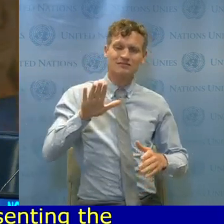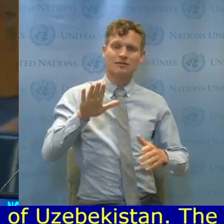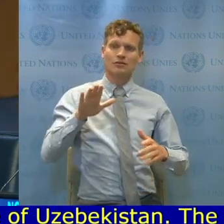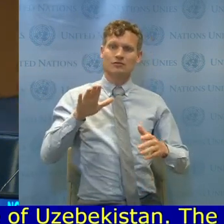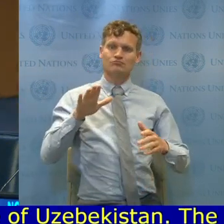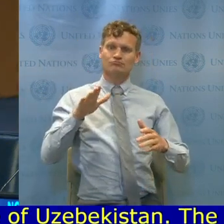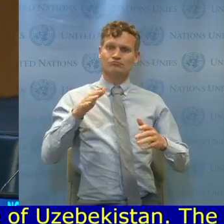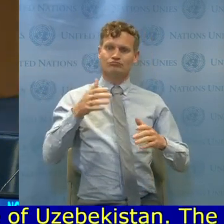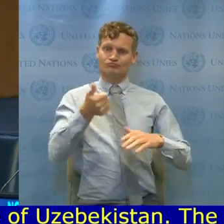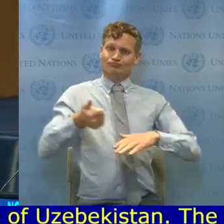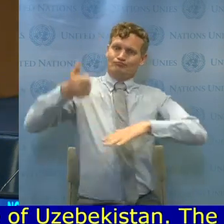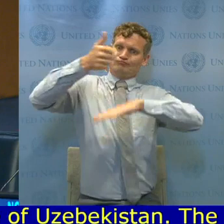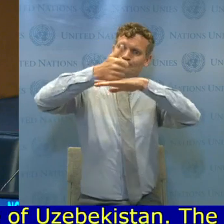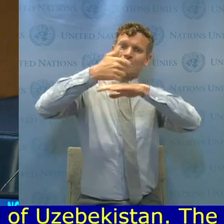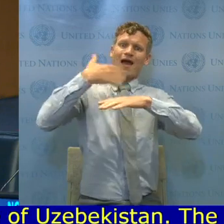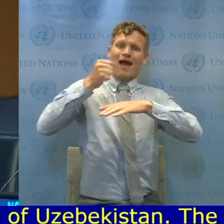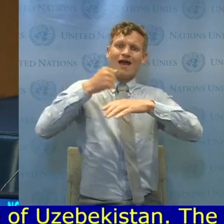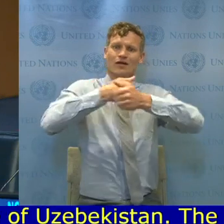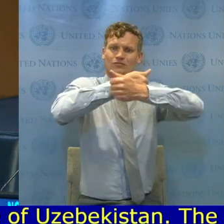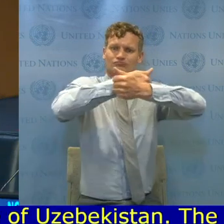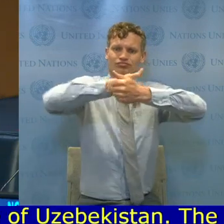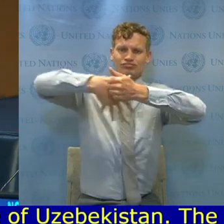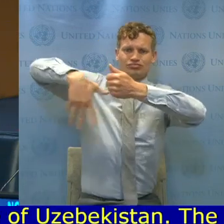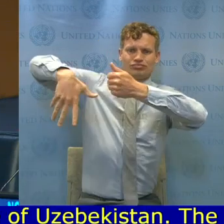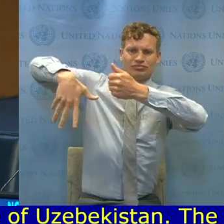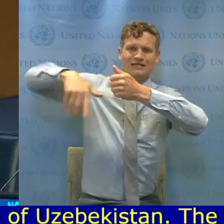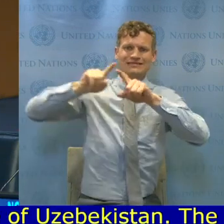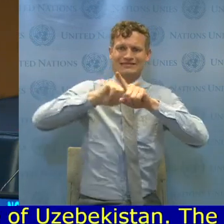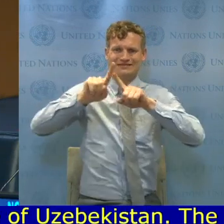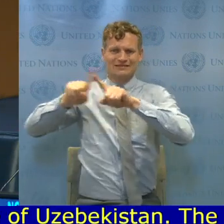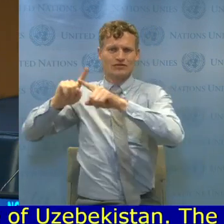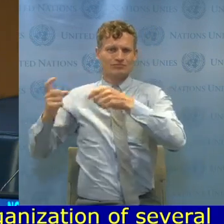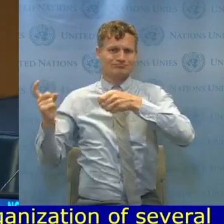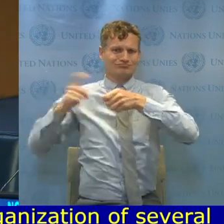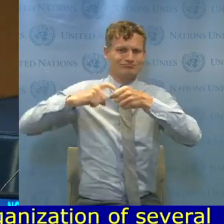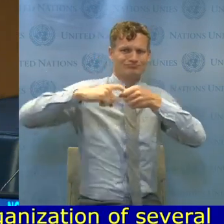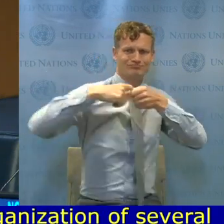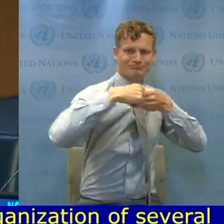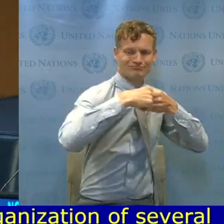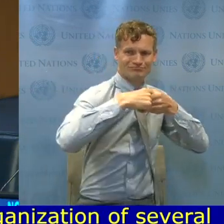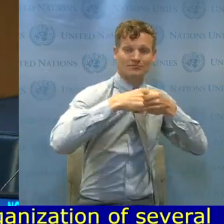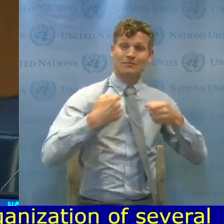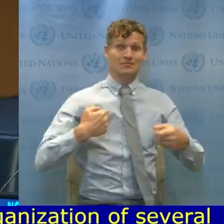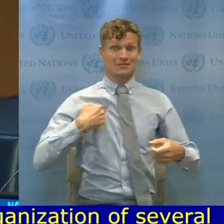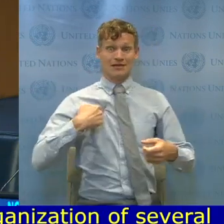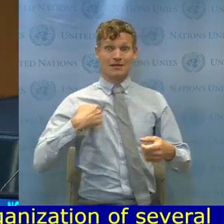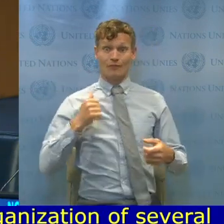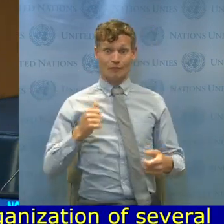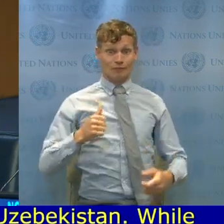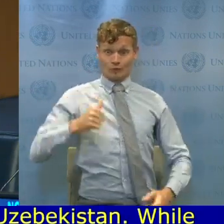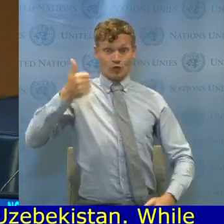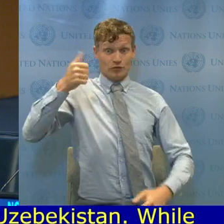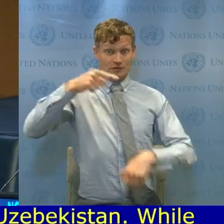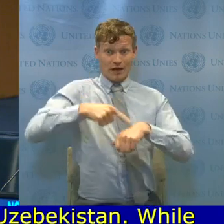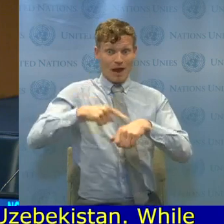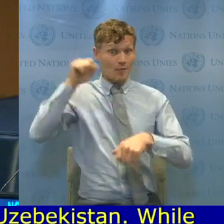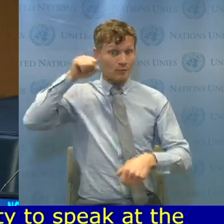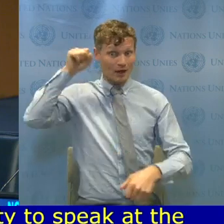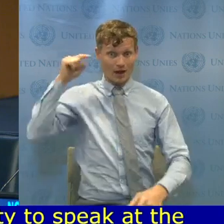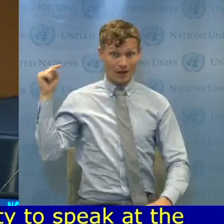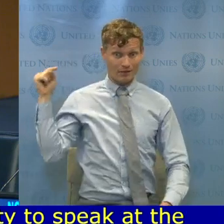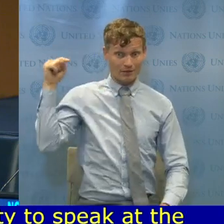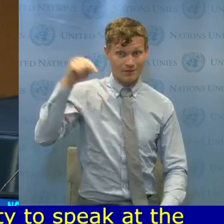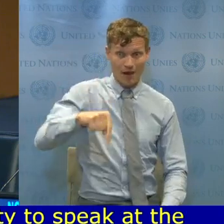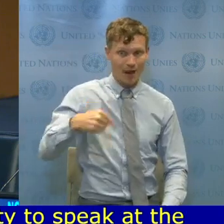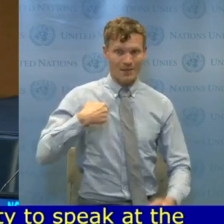I'm thankful for the opportunity to speak at the Conference of State Parties to deliver the first ever speech from my country, I have mixed feelings about